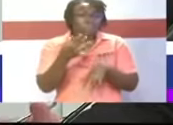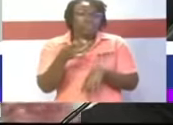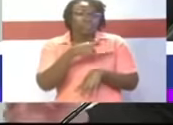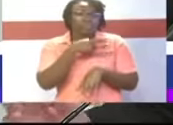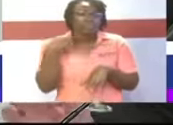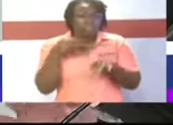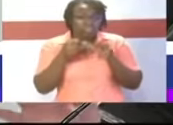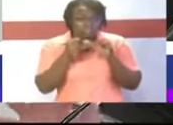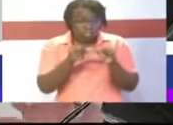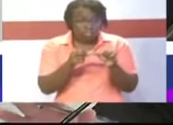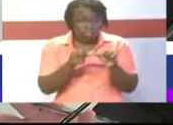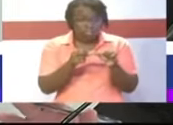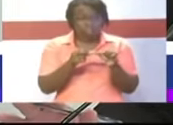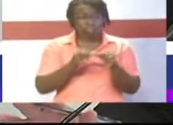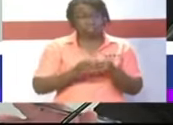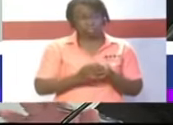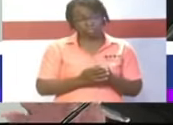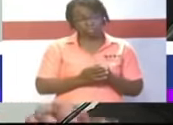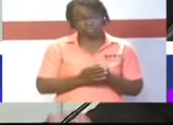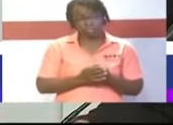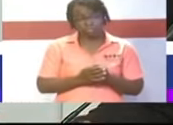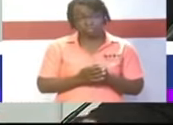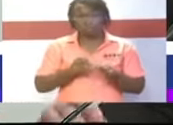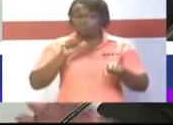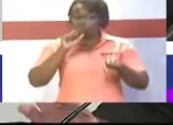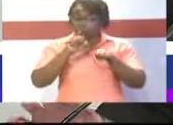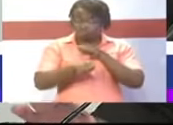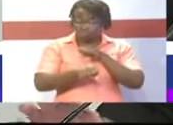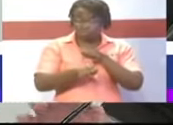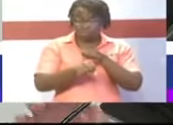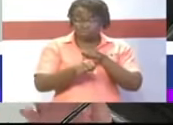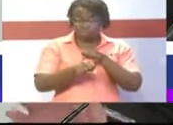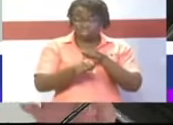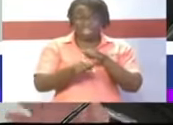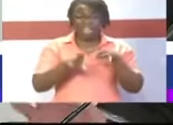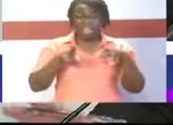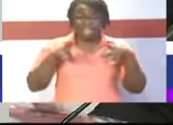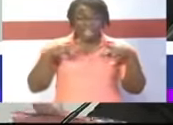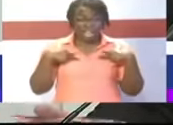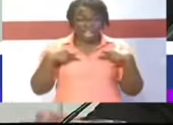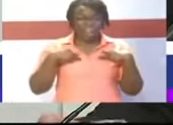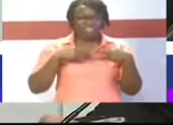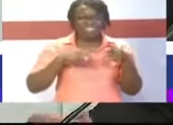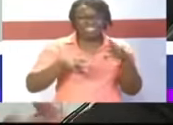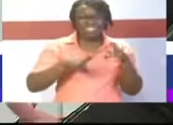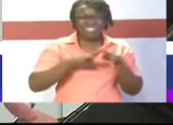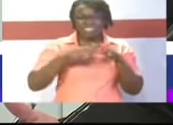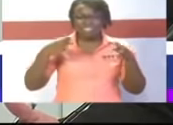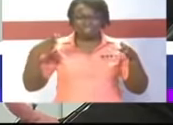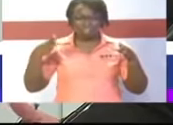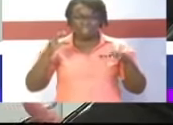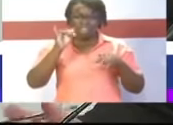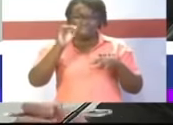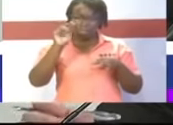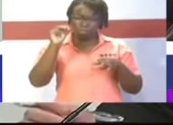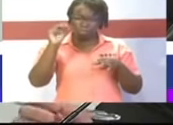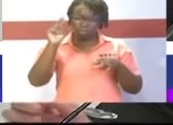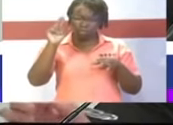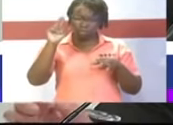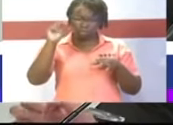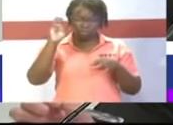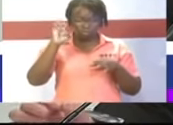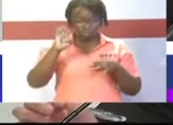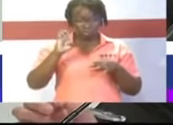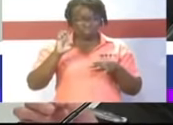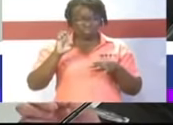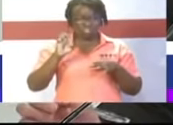without vaccine, you are vulnerable to the COVID. So there are different types of immunodeficiencies. Some people are born that way with some weird